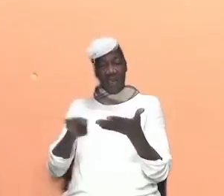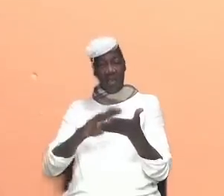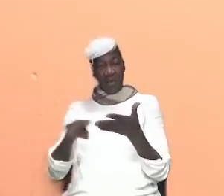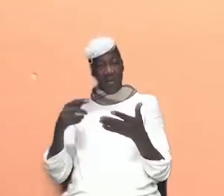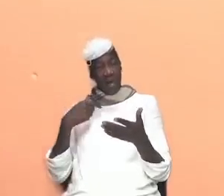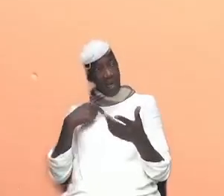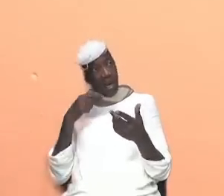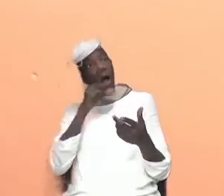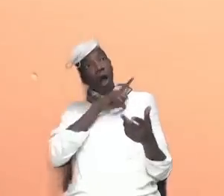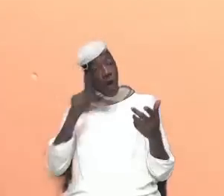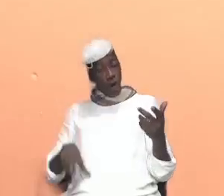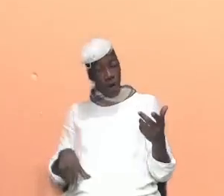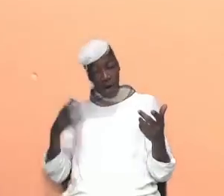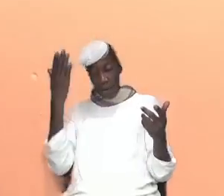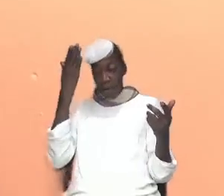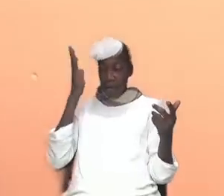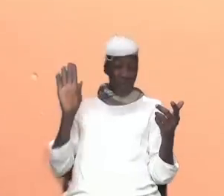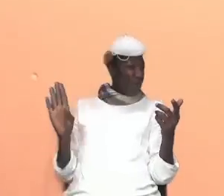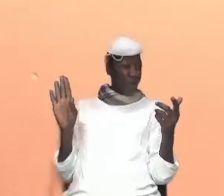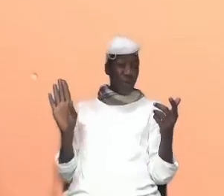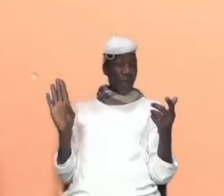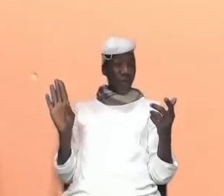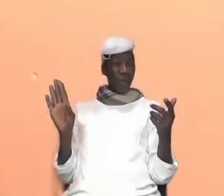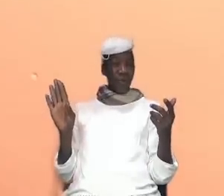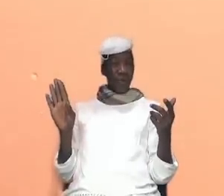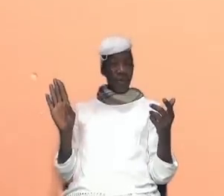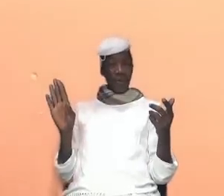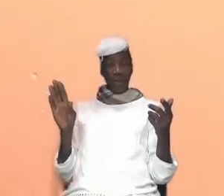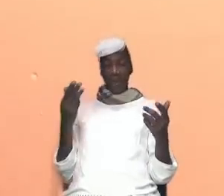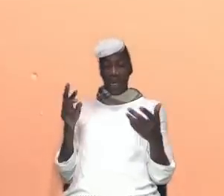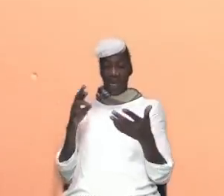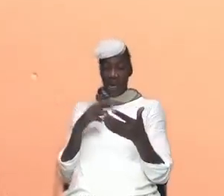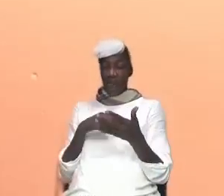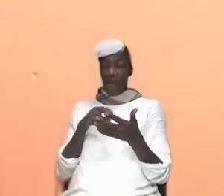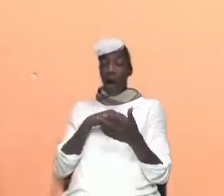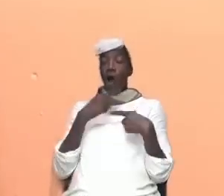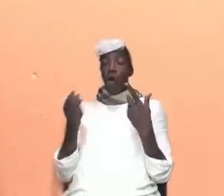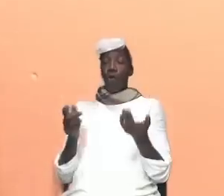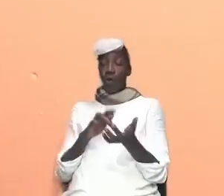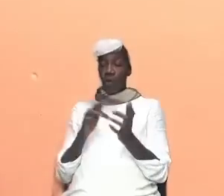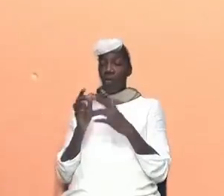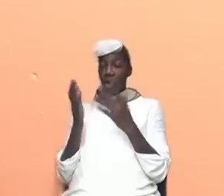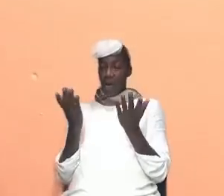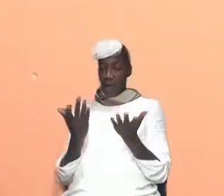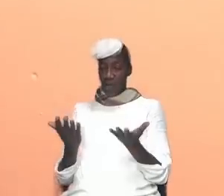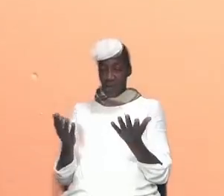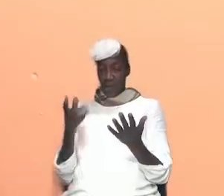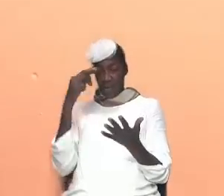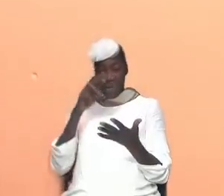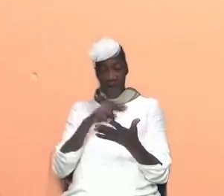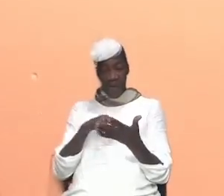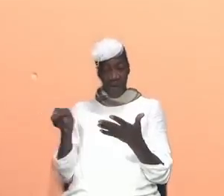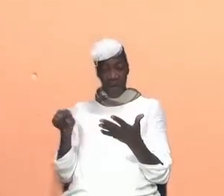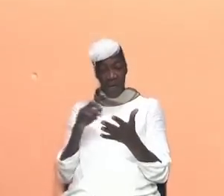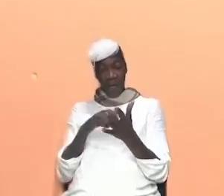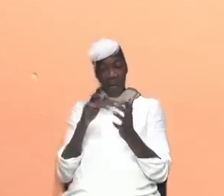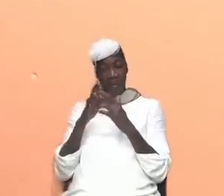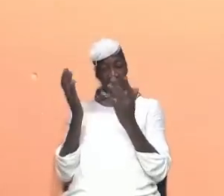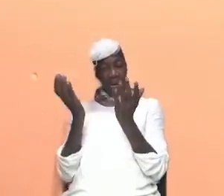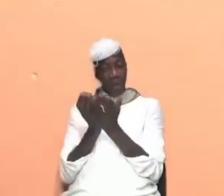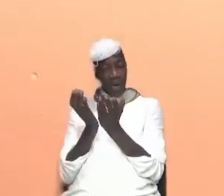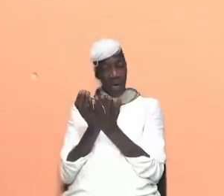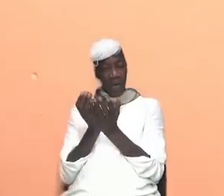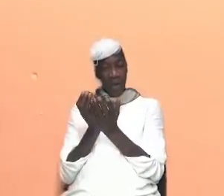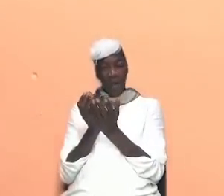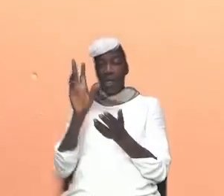I didn't go to Bible study. I didn't read my Bible. If we make it in, it is going to be the lamest of lame in terms